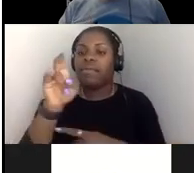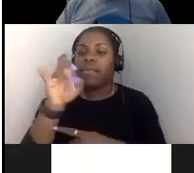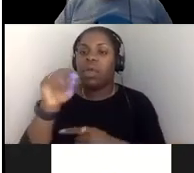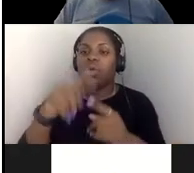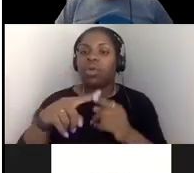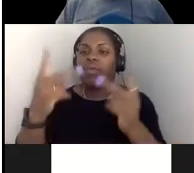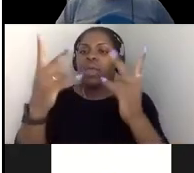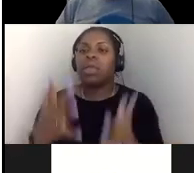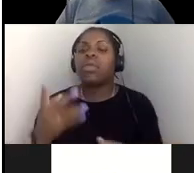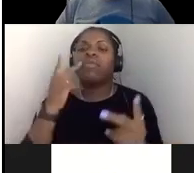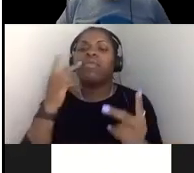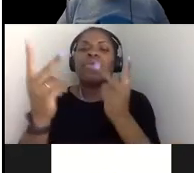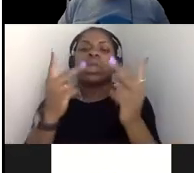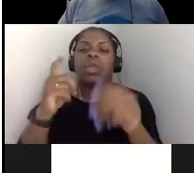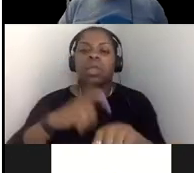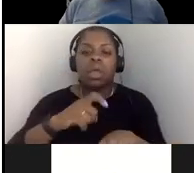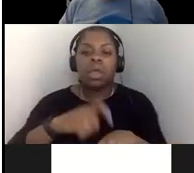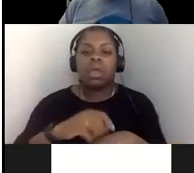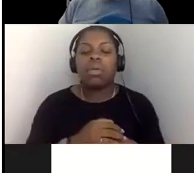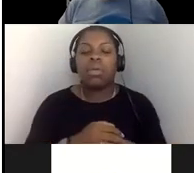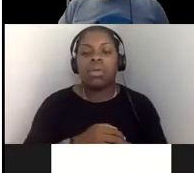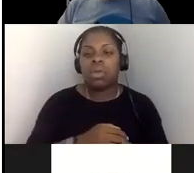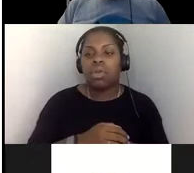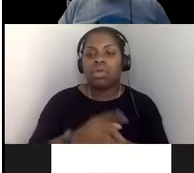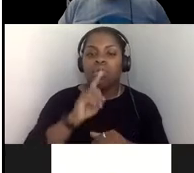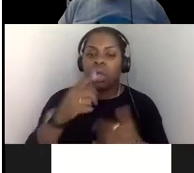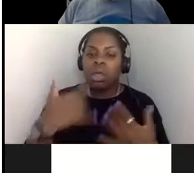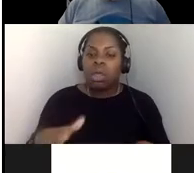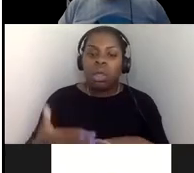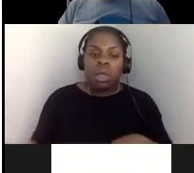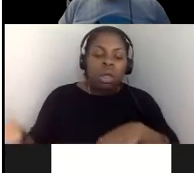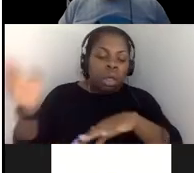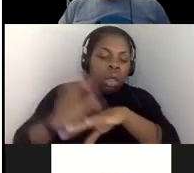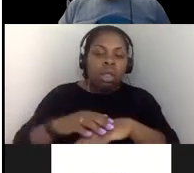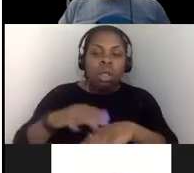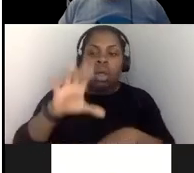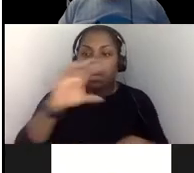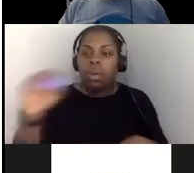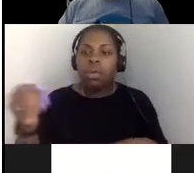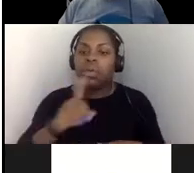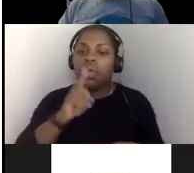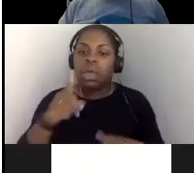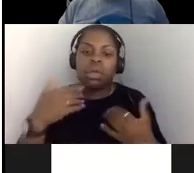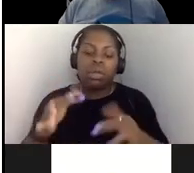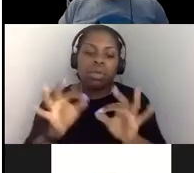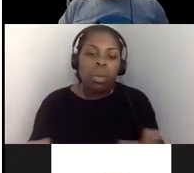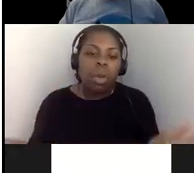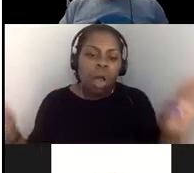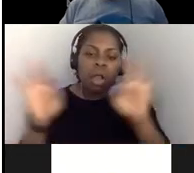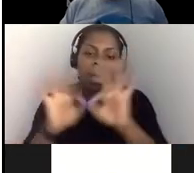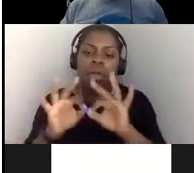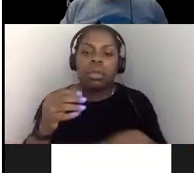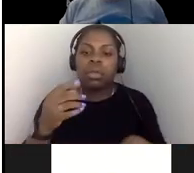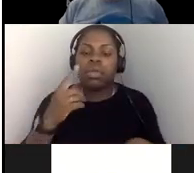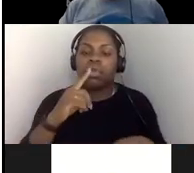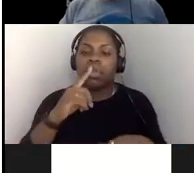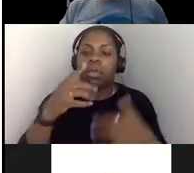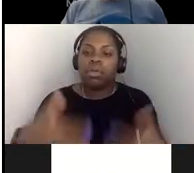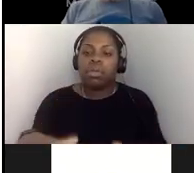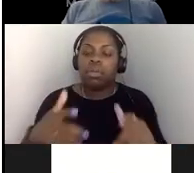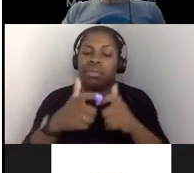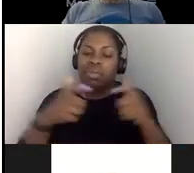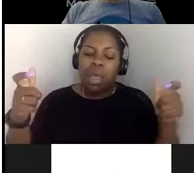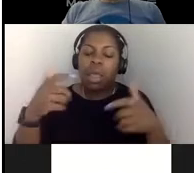So there's also two Israeli-based companies, Attenti and Supercom, that are big players in